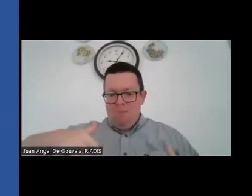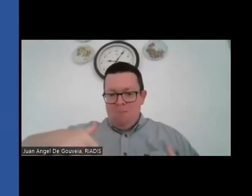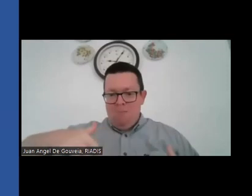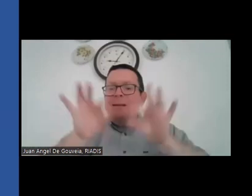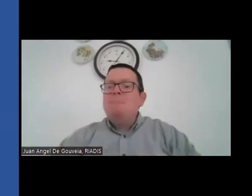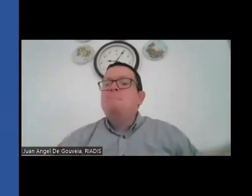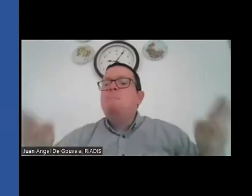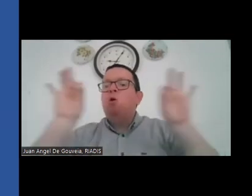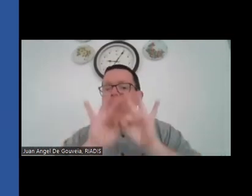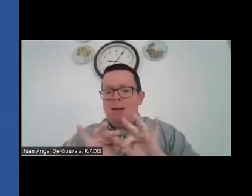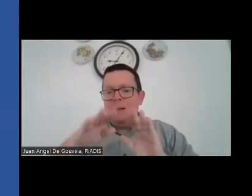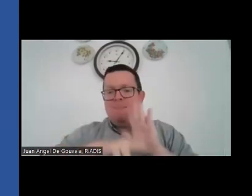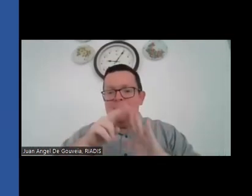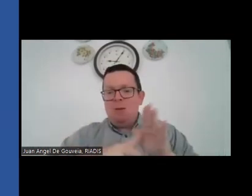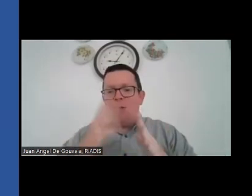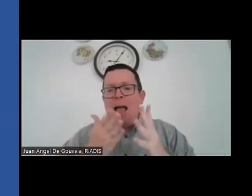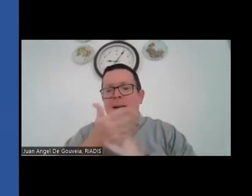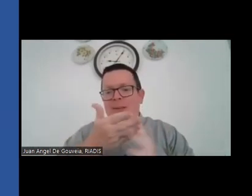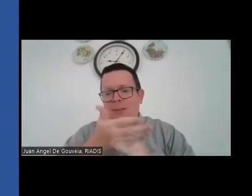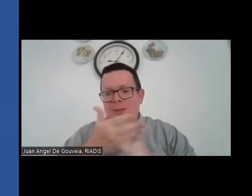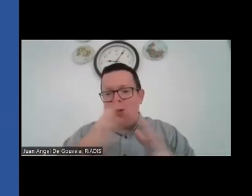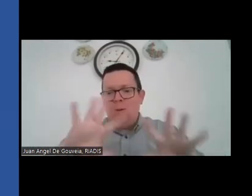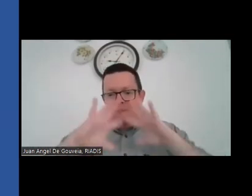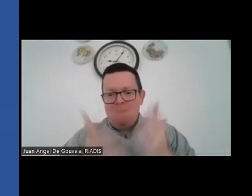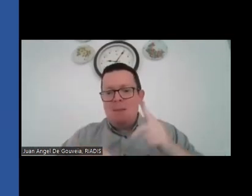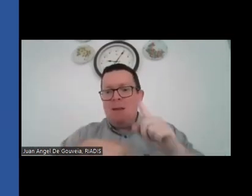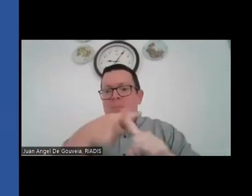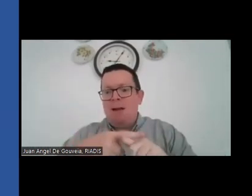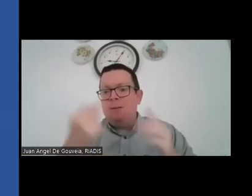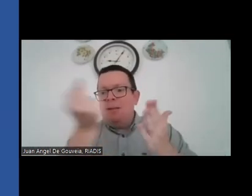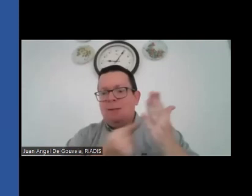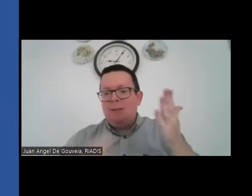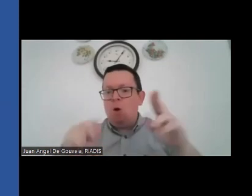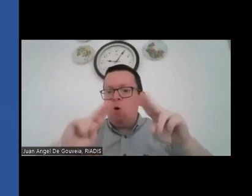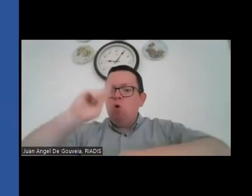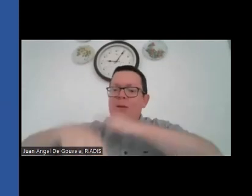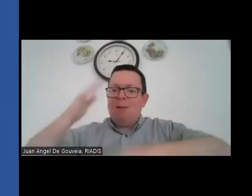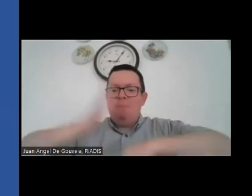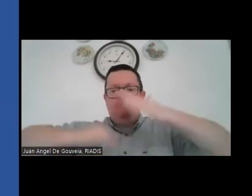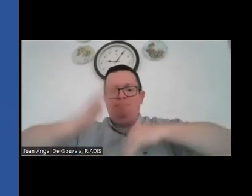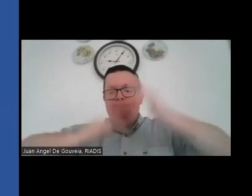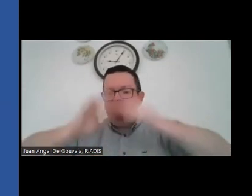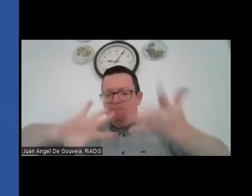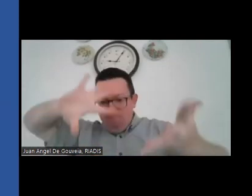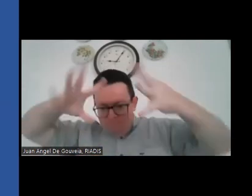accessibility and universal design regulation. It is important to have